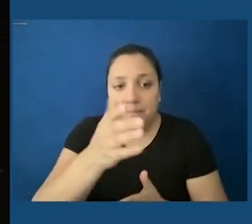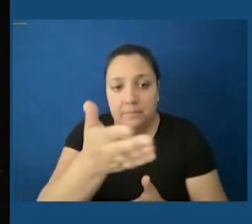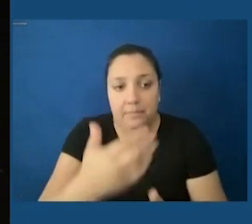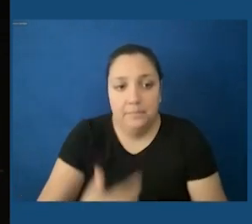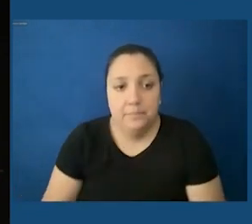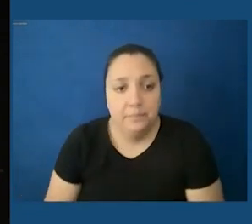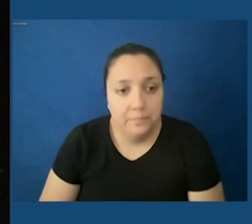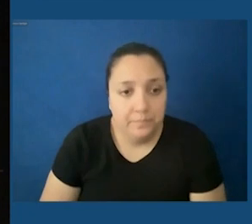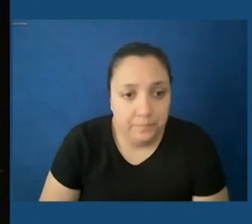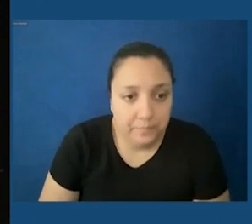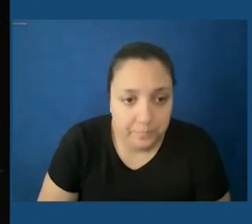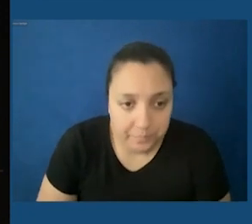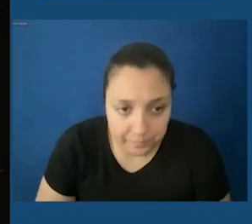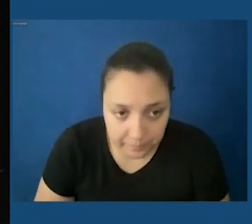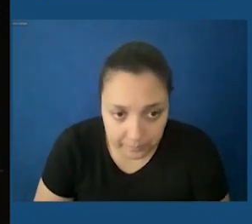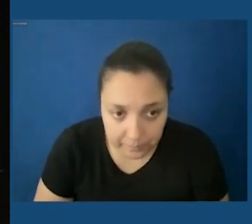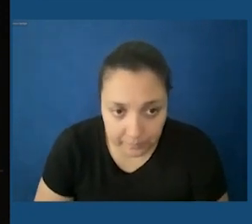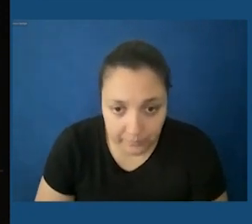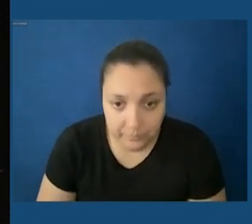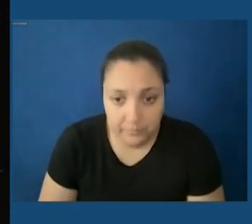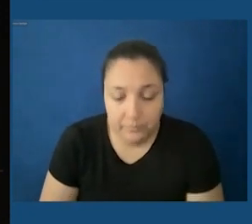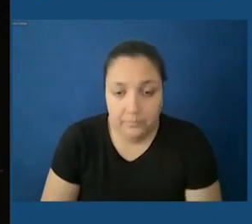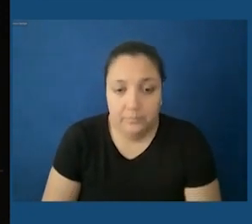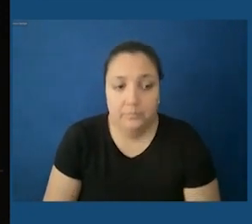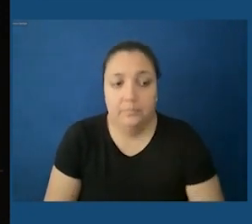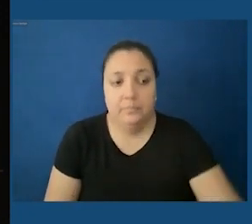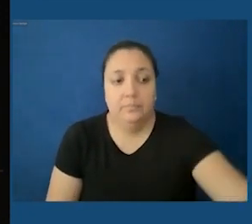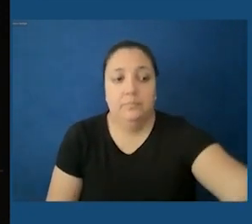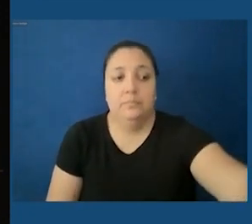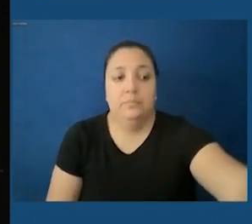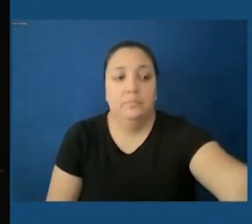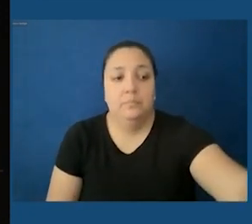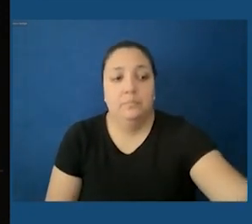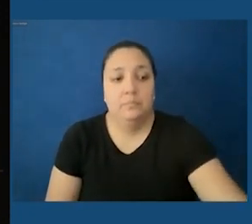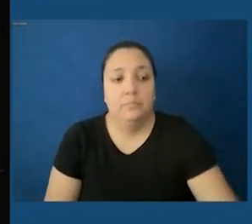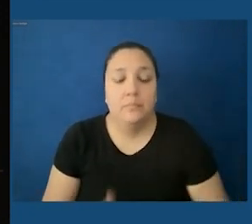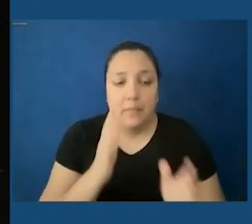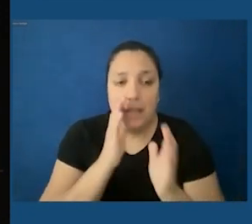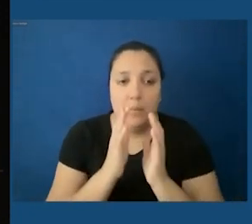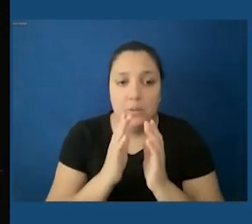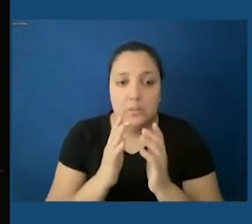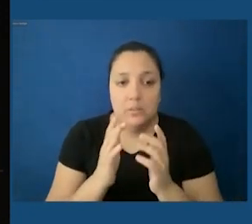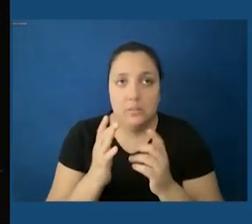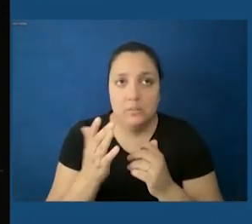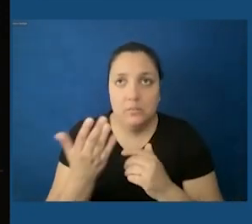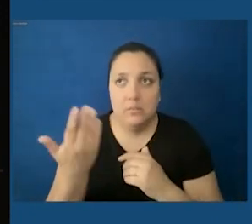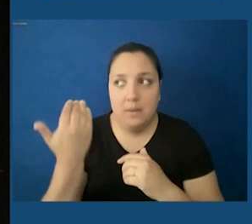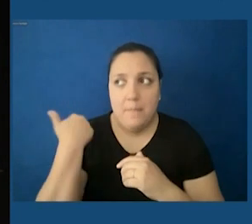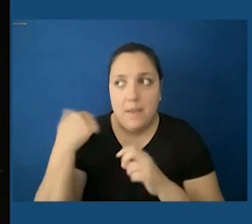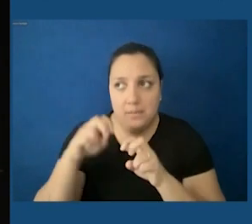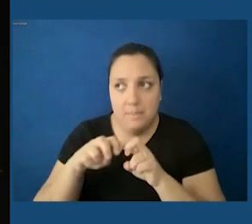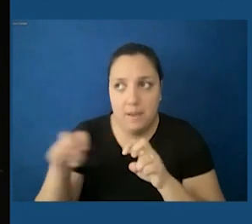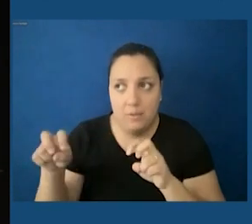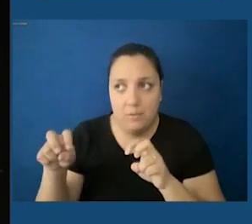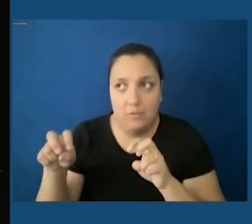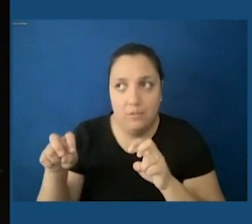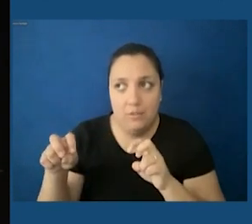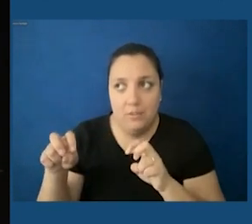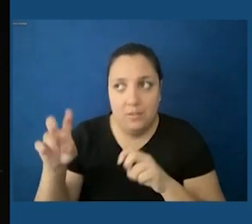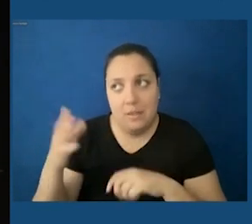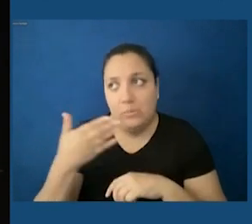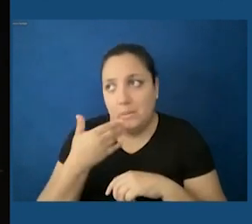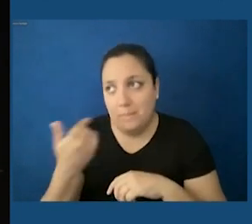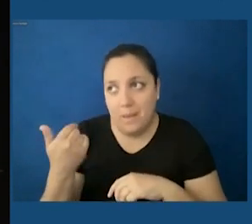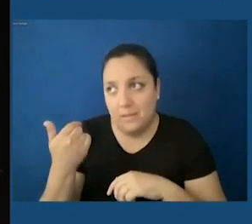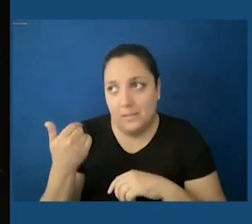you. I think, I was talking about the best panel, which was a panel that preceded us as well. And I think